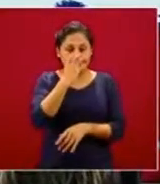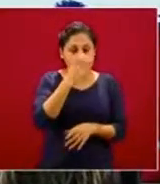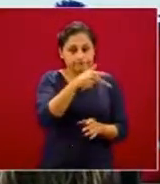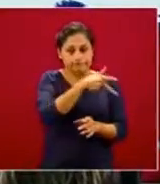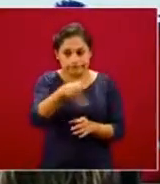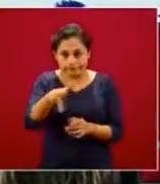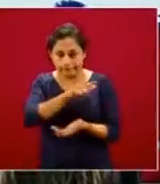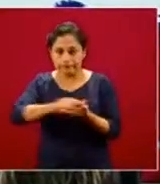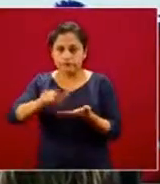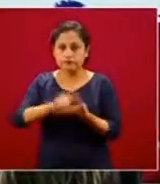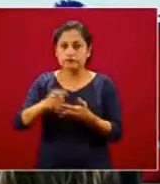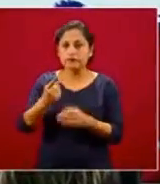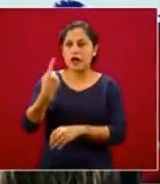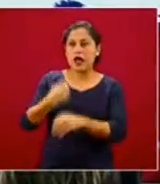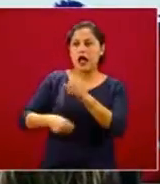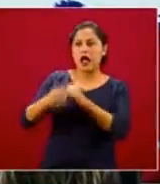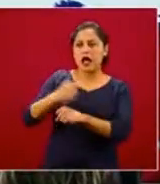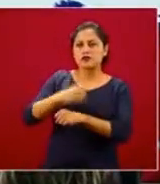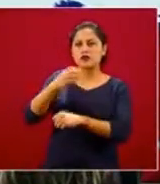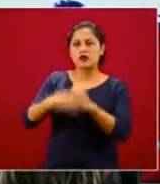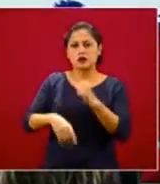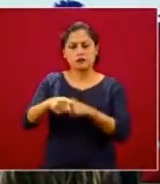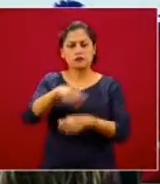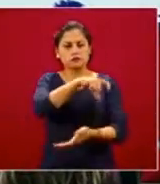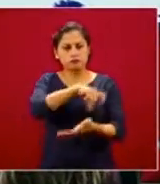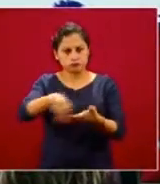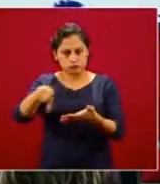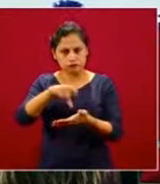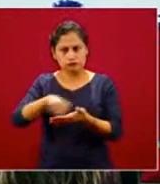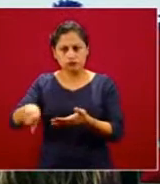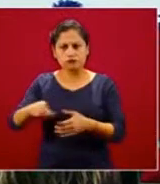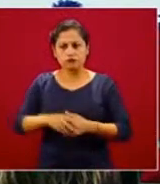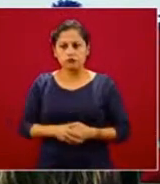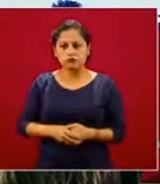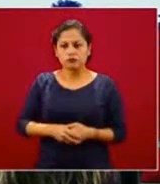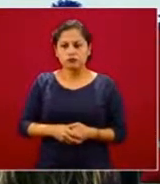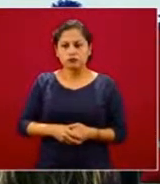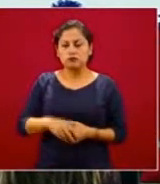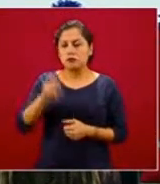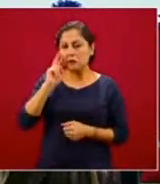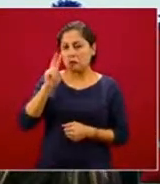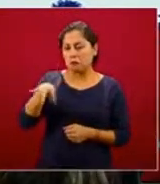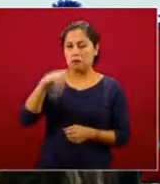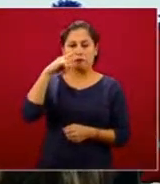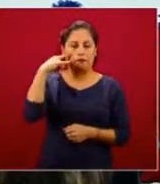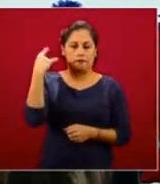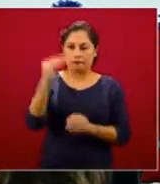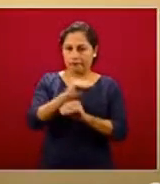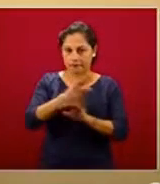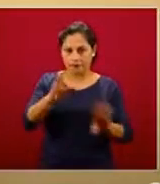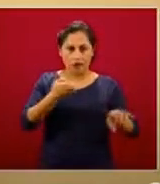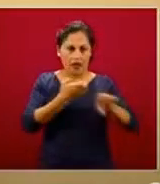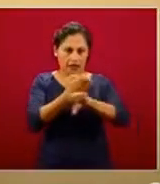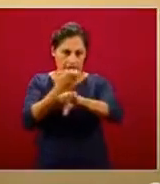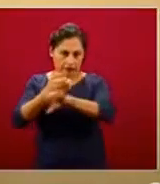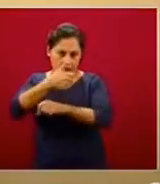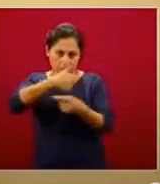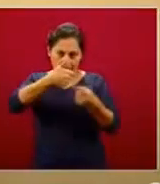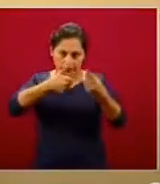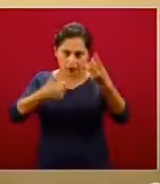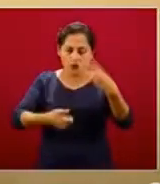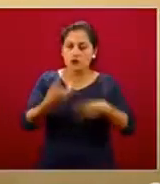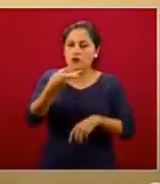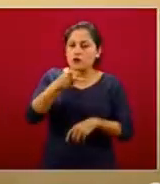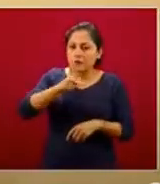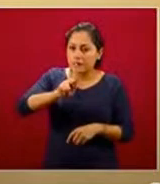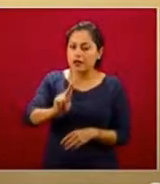a final del año pasado. The states have been buying Y insecticides no pretendo que and vean have la been tabla doing estatal, additional pero lo spraying que at the quiero end of decir es last year. que